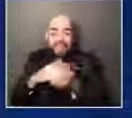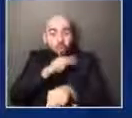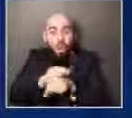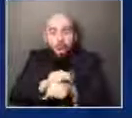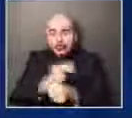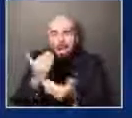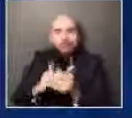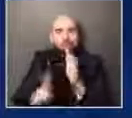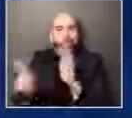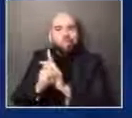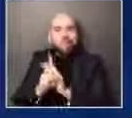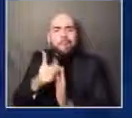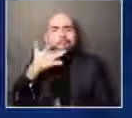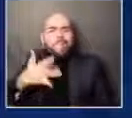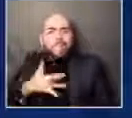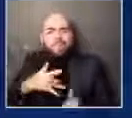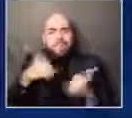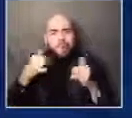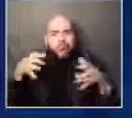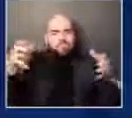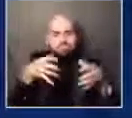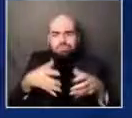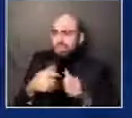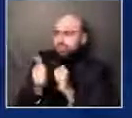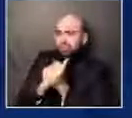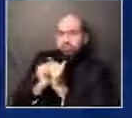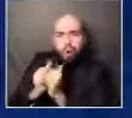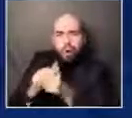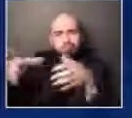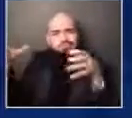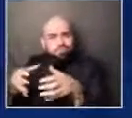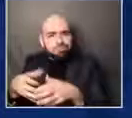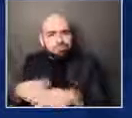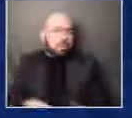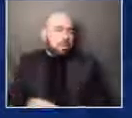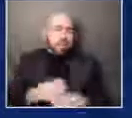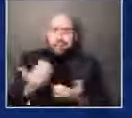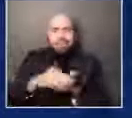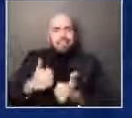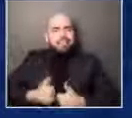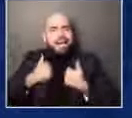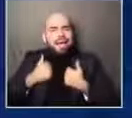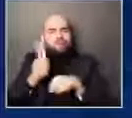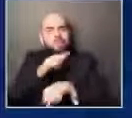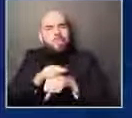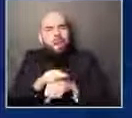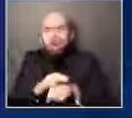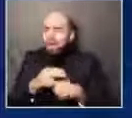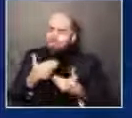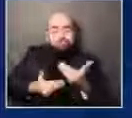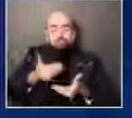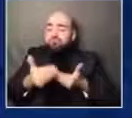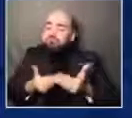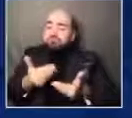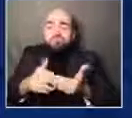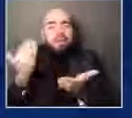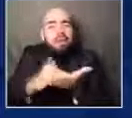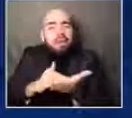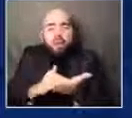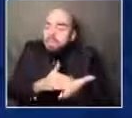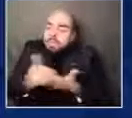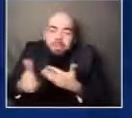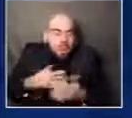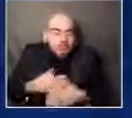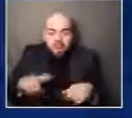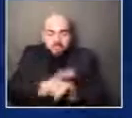the lives and connections we shared before the pandemic. It doesn't matter whether or not we always agree with one another. It doesn't